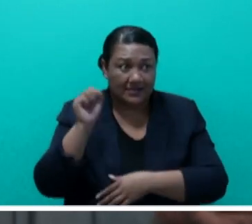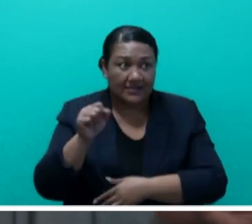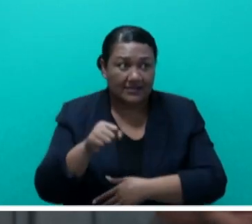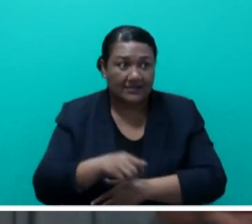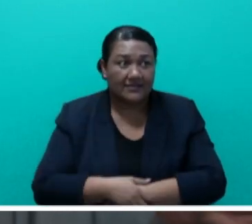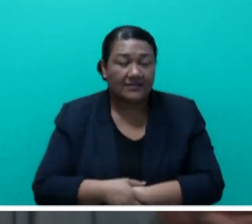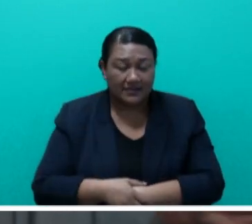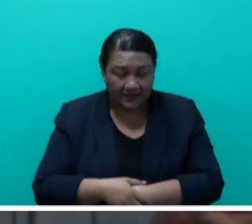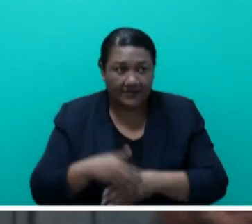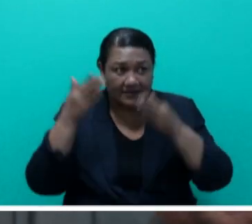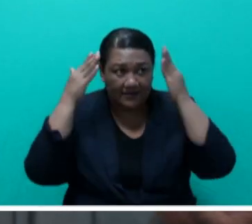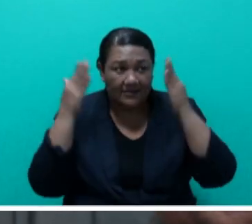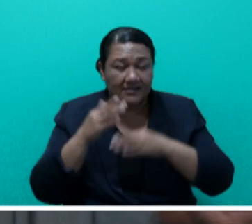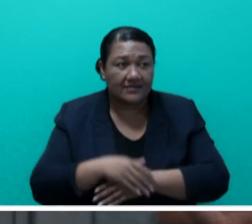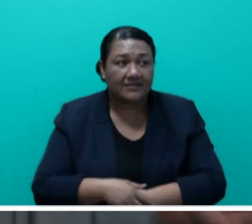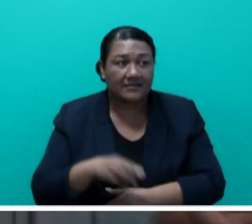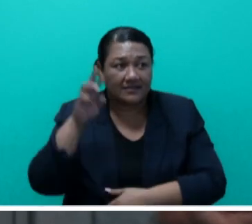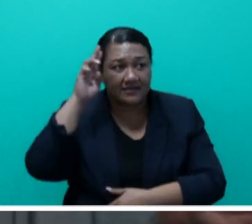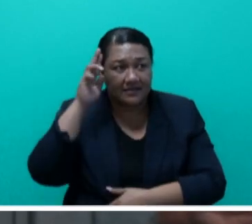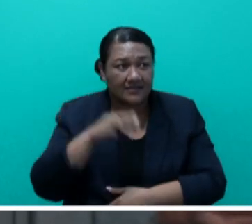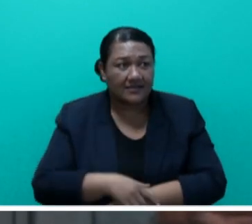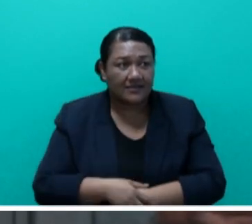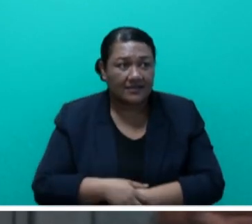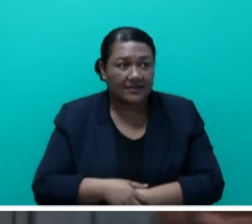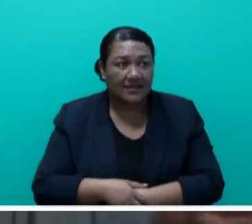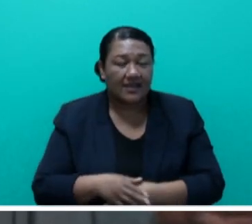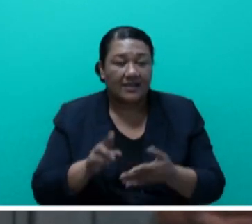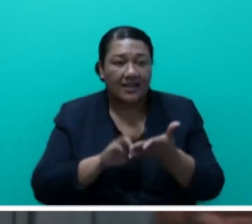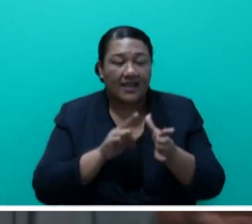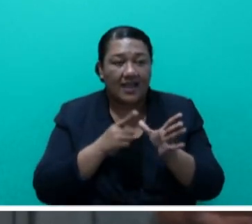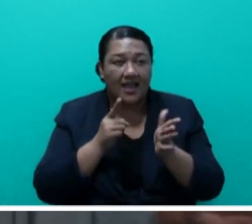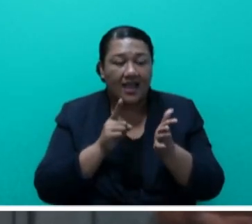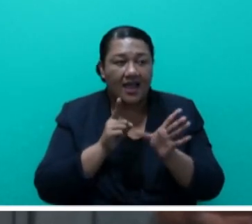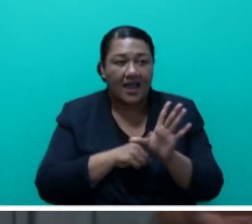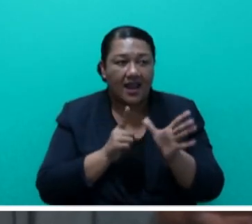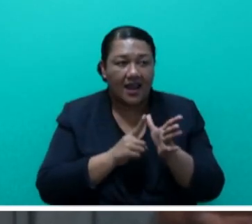Honorable Speaker, sir. Yeah. The village of Nayarambali.